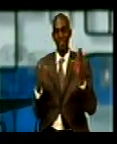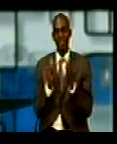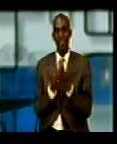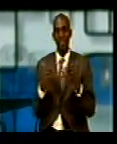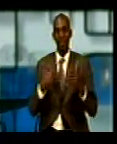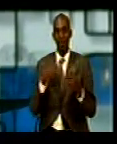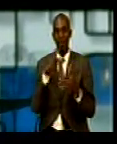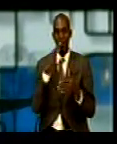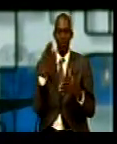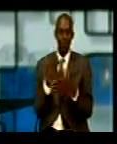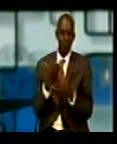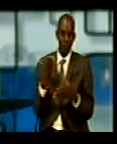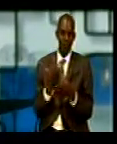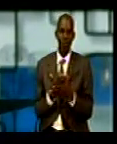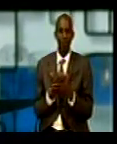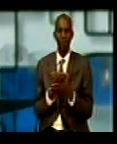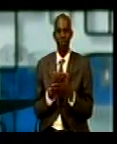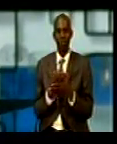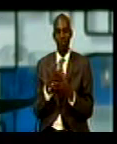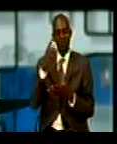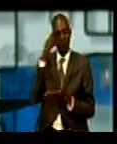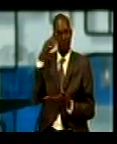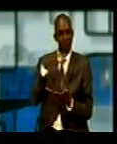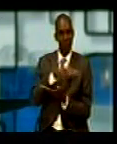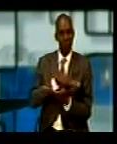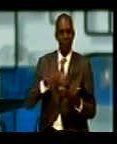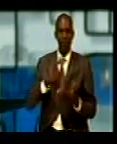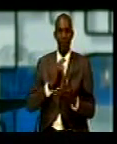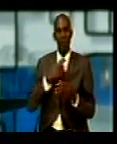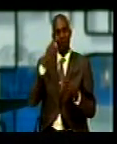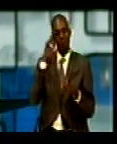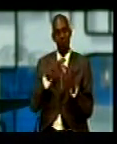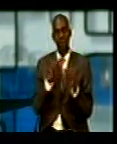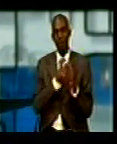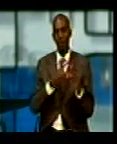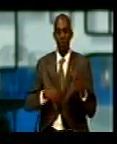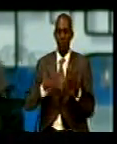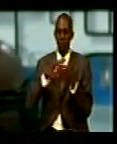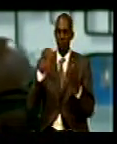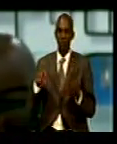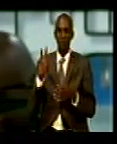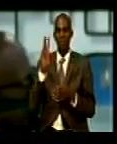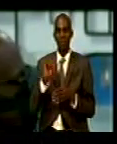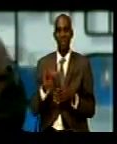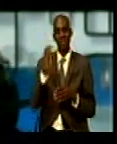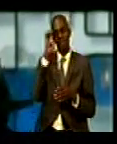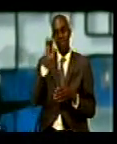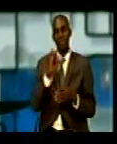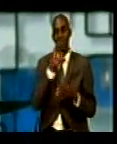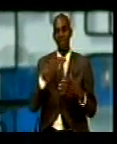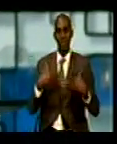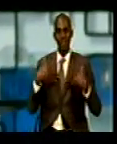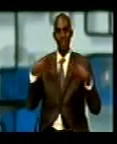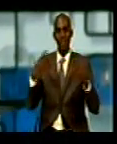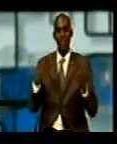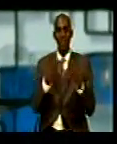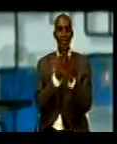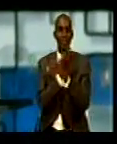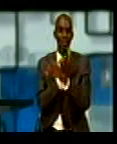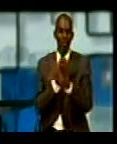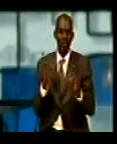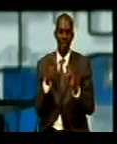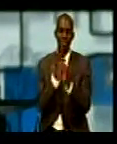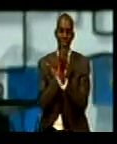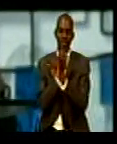disturbing, plaguing our brother, the Lord removed them. He's healed, delivered, saved, set